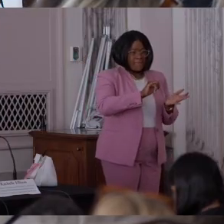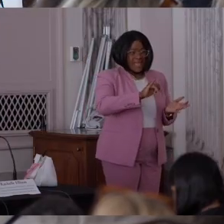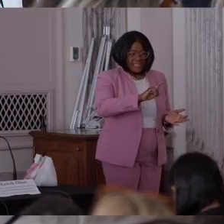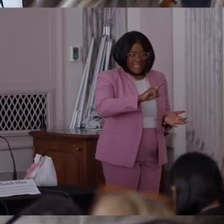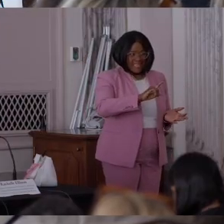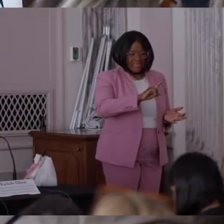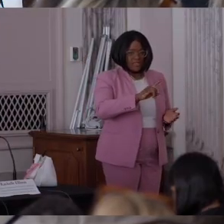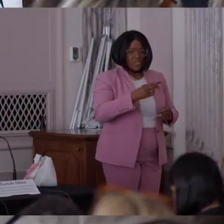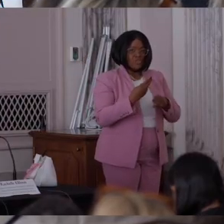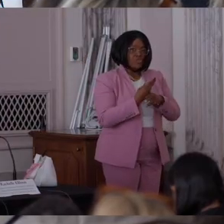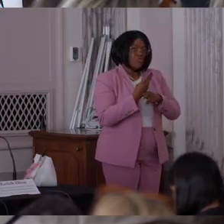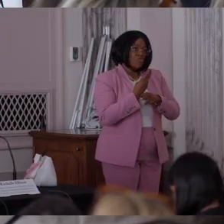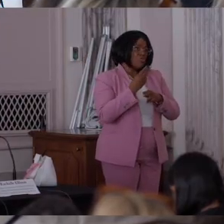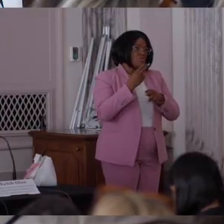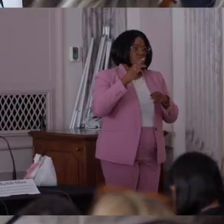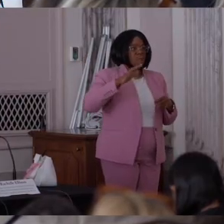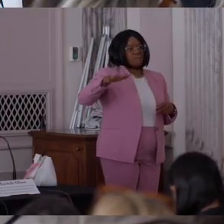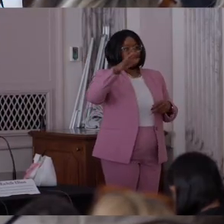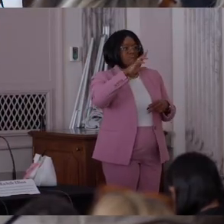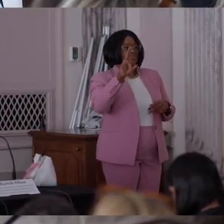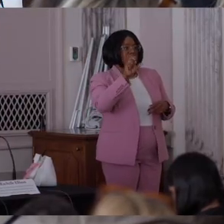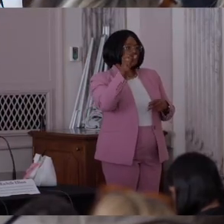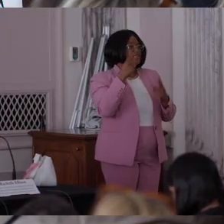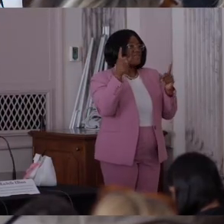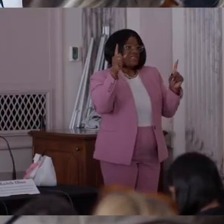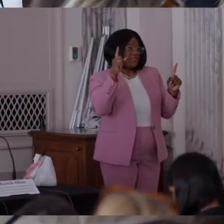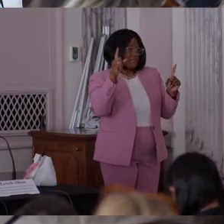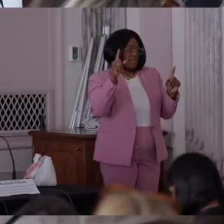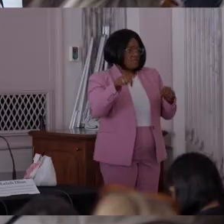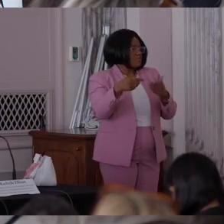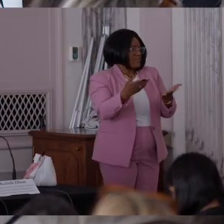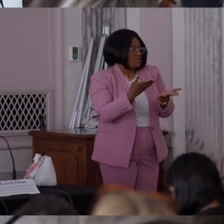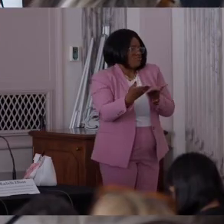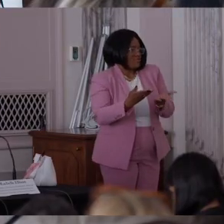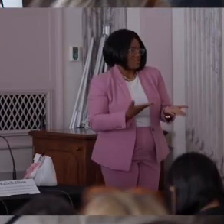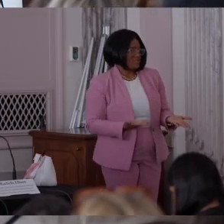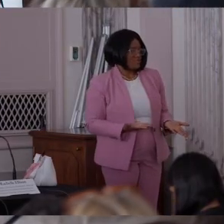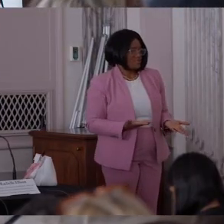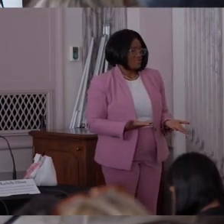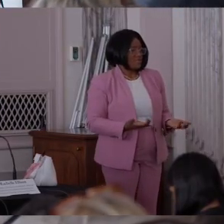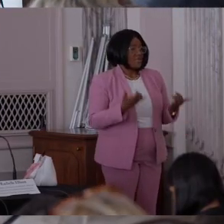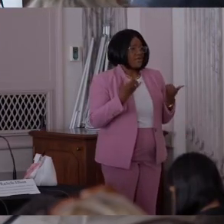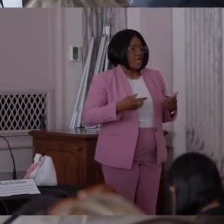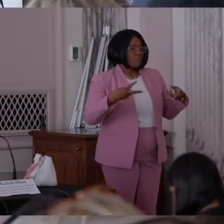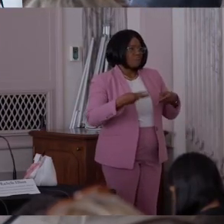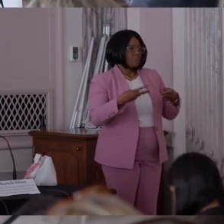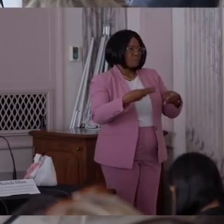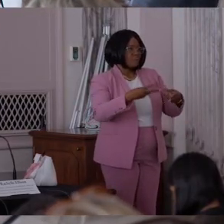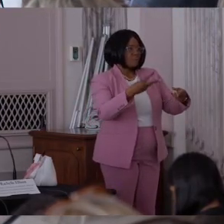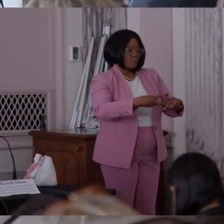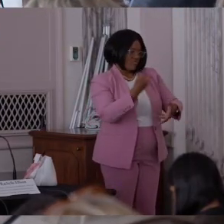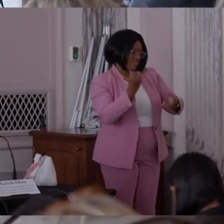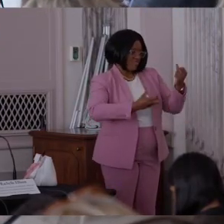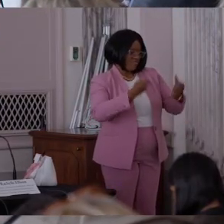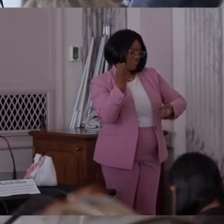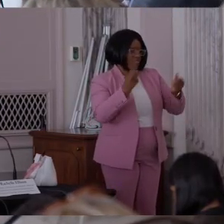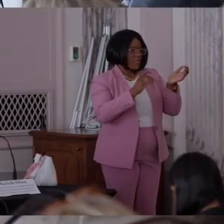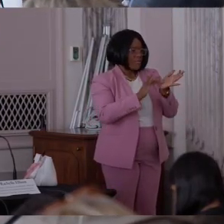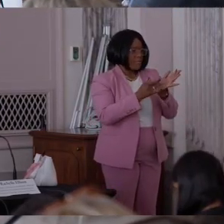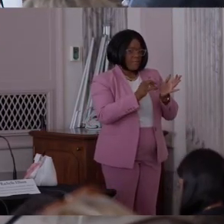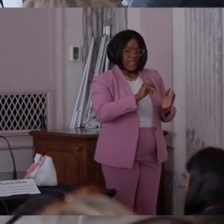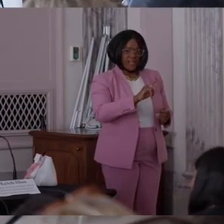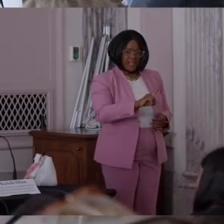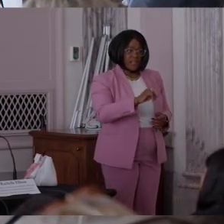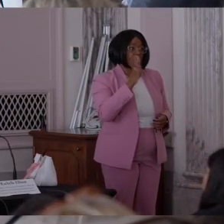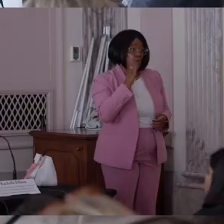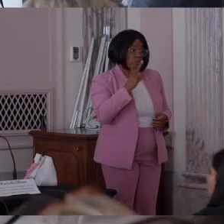was being used across this country very effectively to provide those services. Now, with the cutbacks in Medicaid,